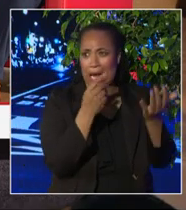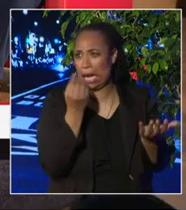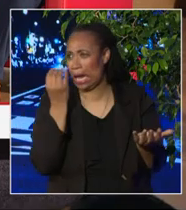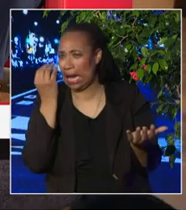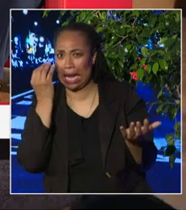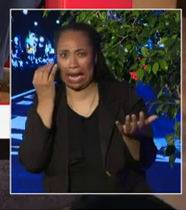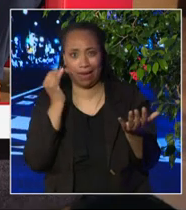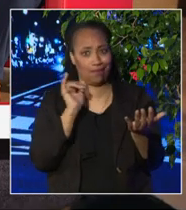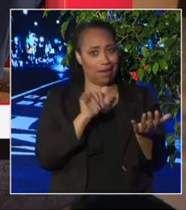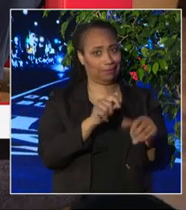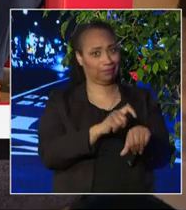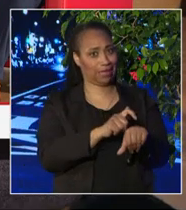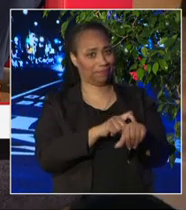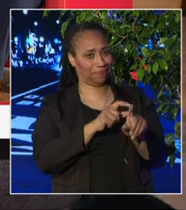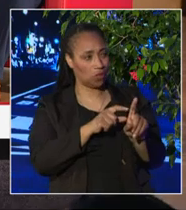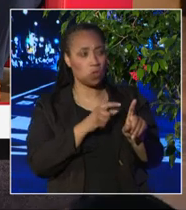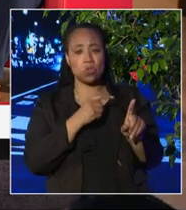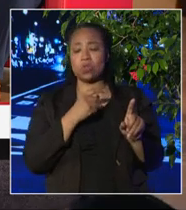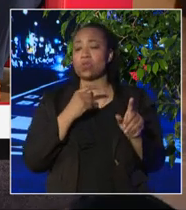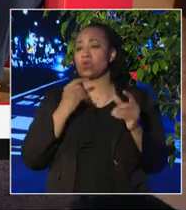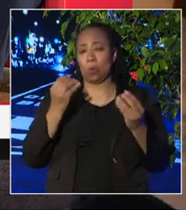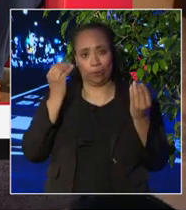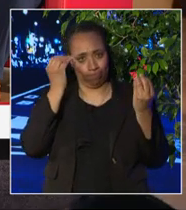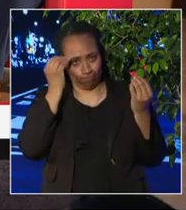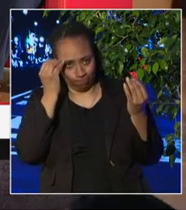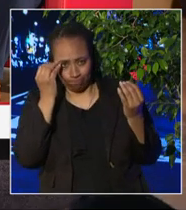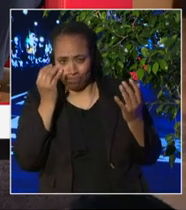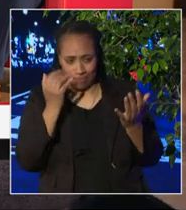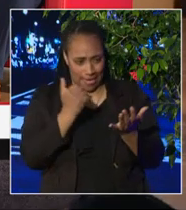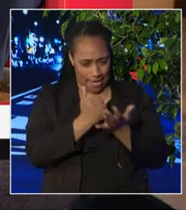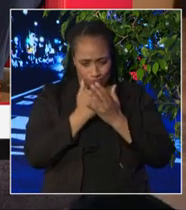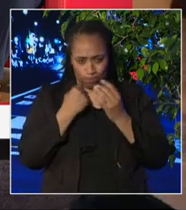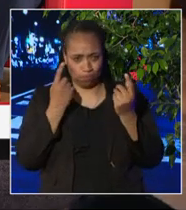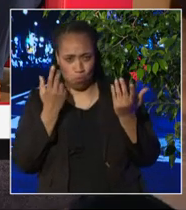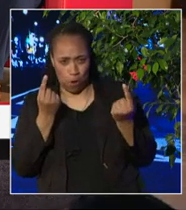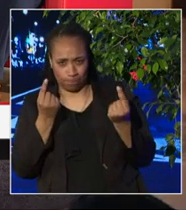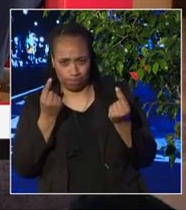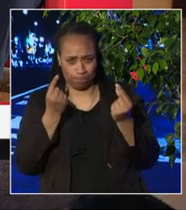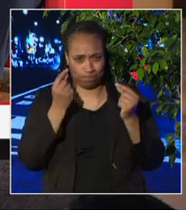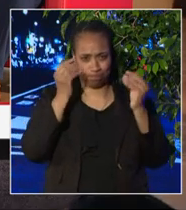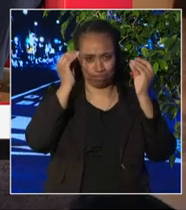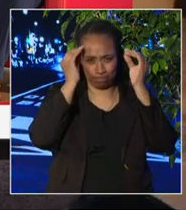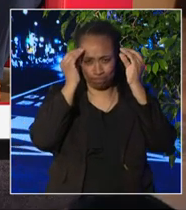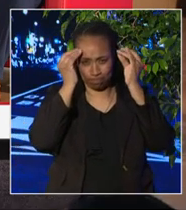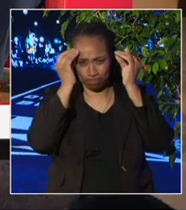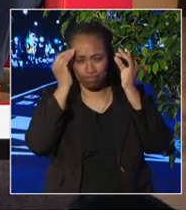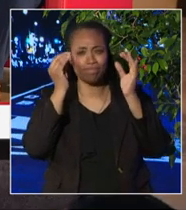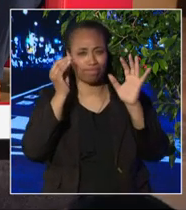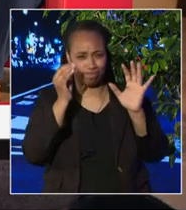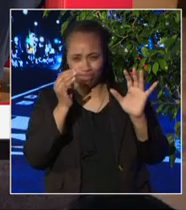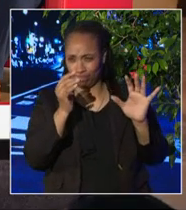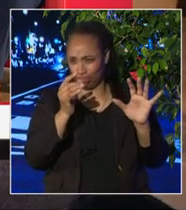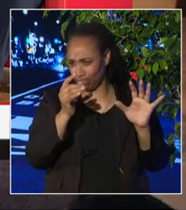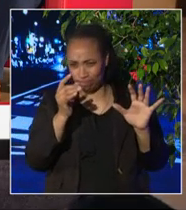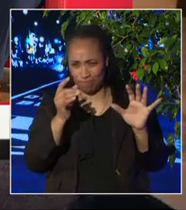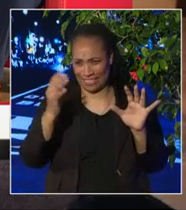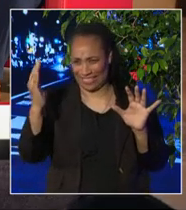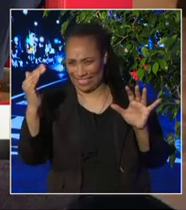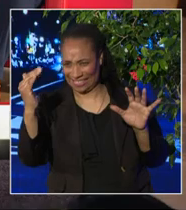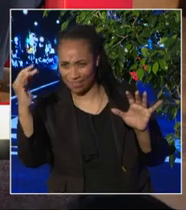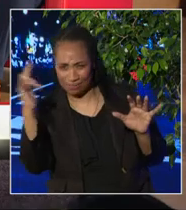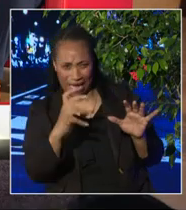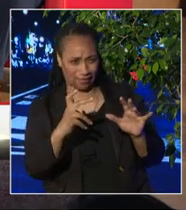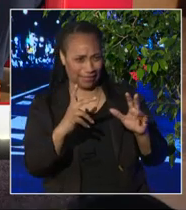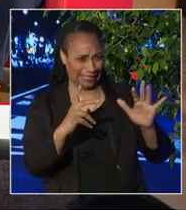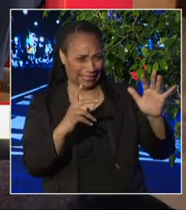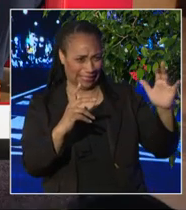us get to what at the end of the day is going to be a more vibrant mix of uses. We set the